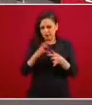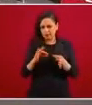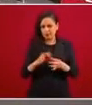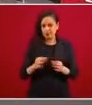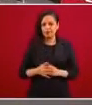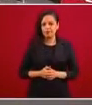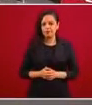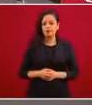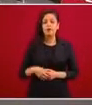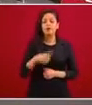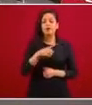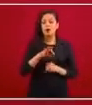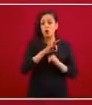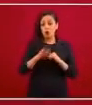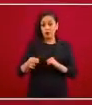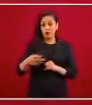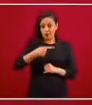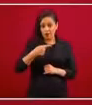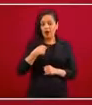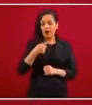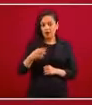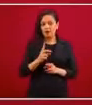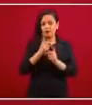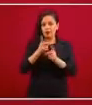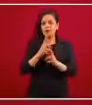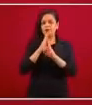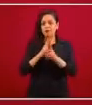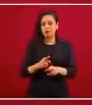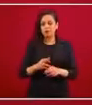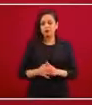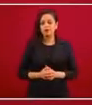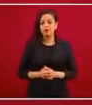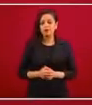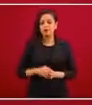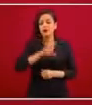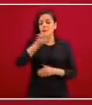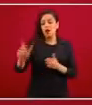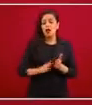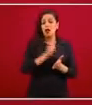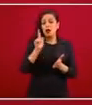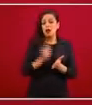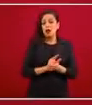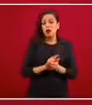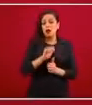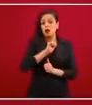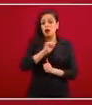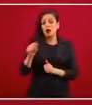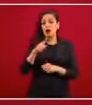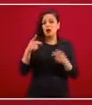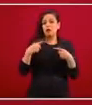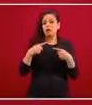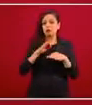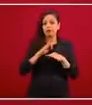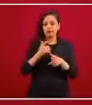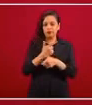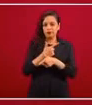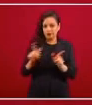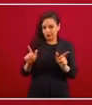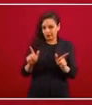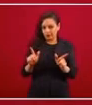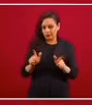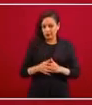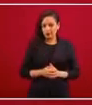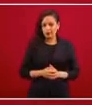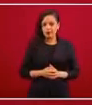Let's talk about the last question first. This amnesty law, that is the one that is being discussed, is